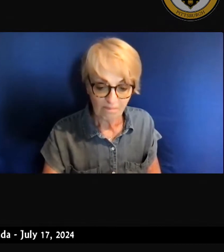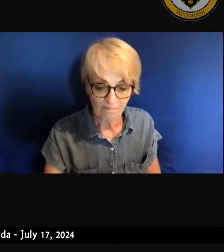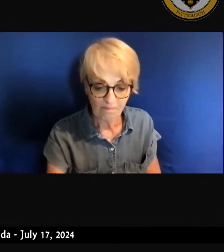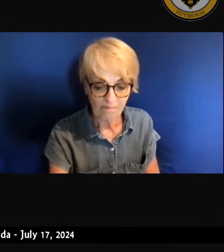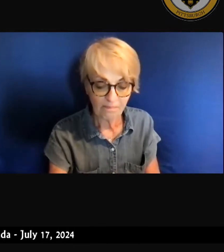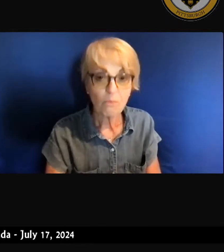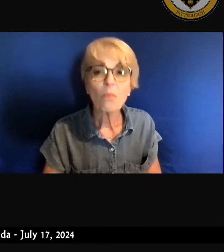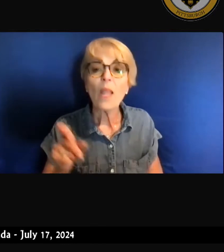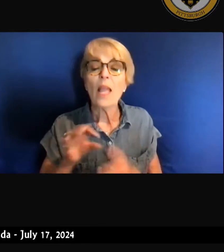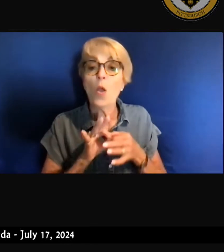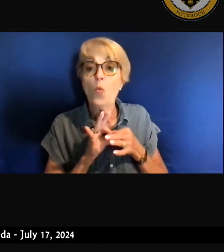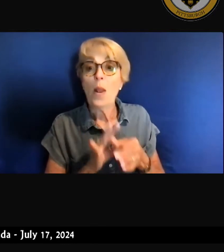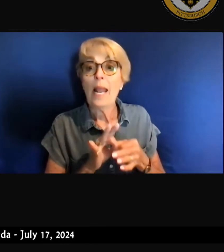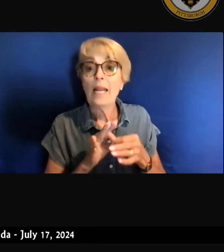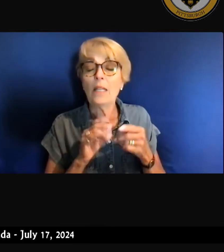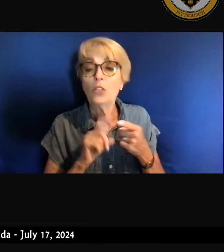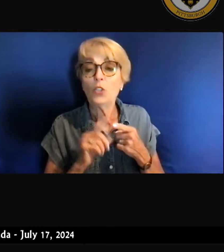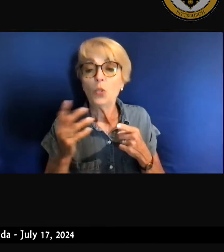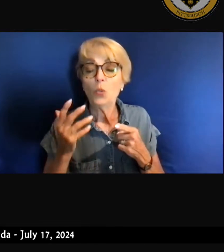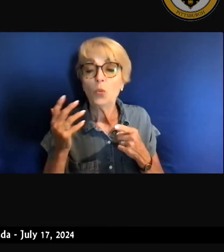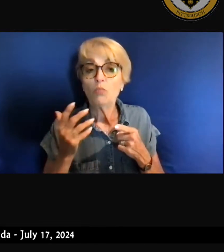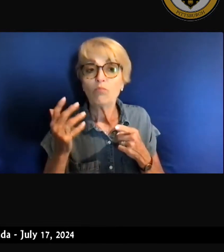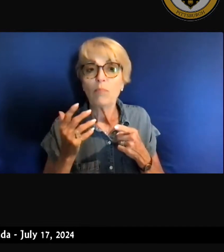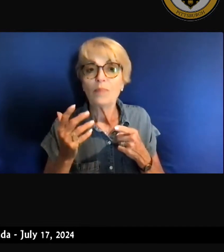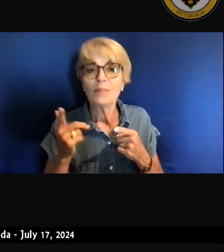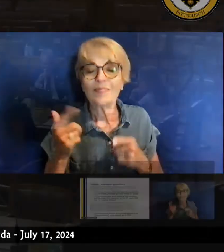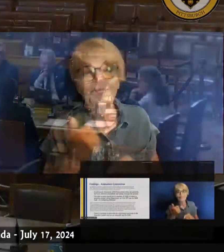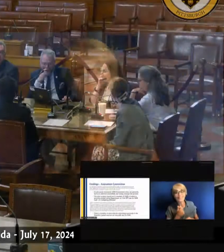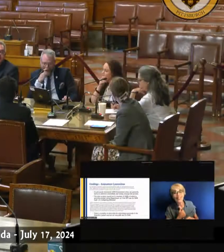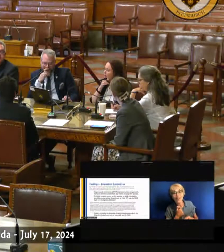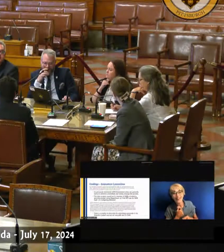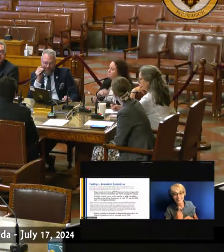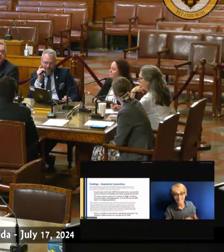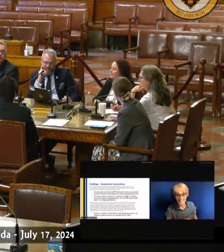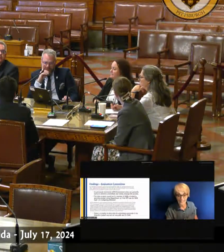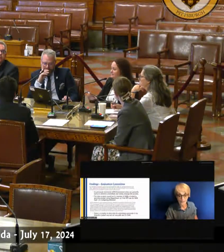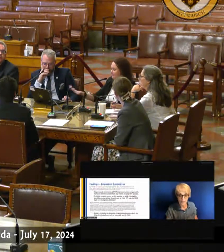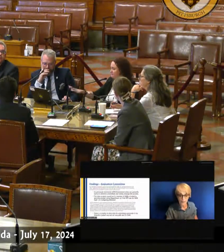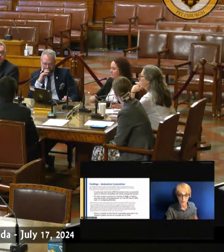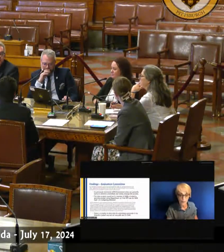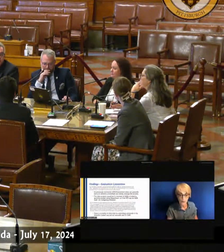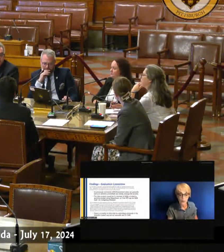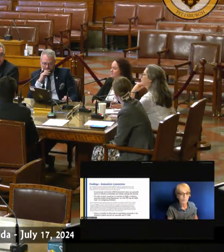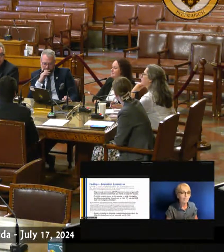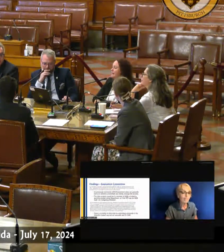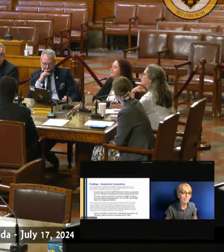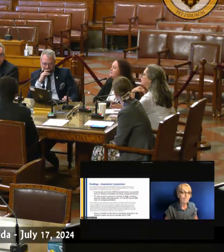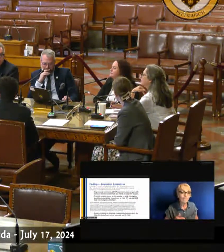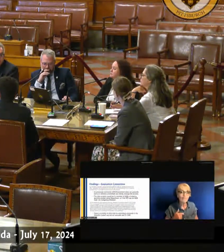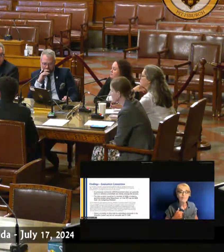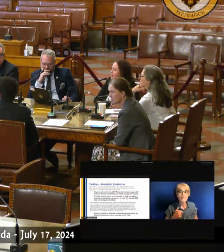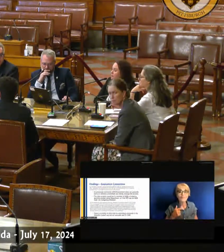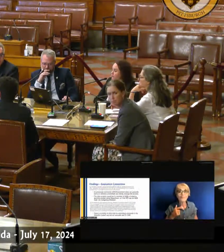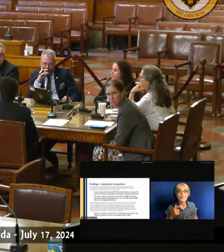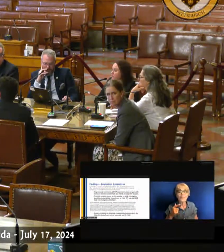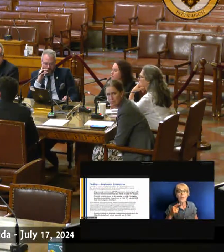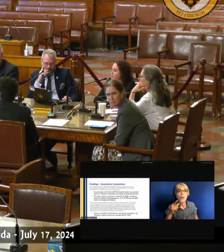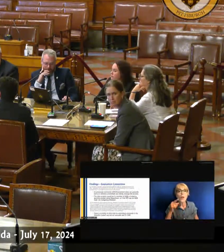As relates to... Yeah, sorry. Go ahead, Jen. I missed that you moved the slide.